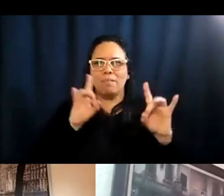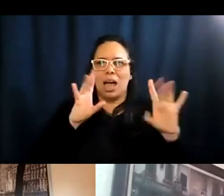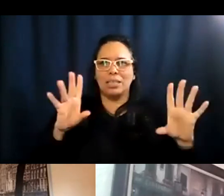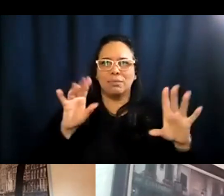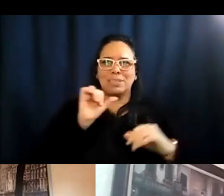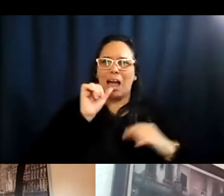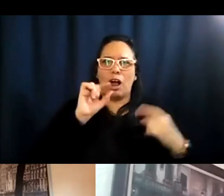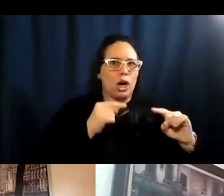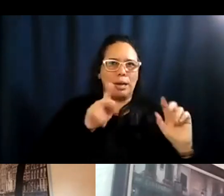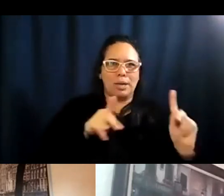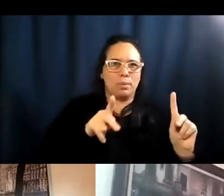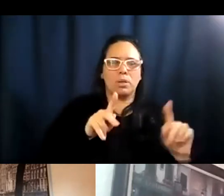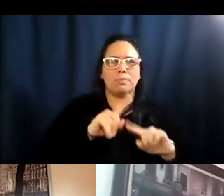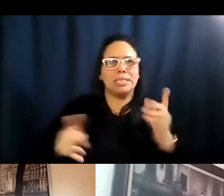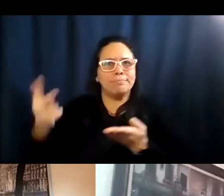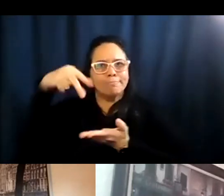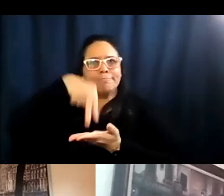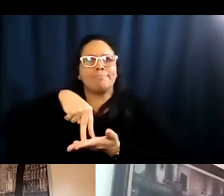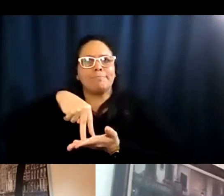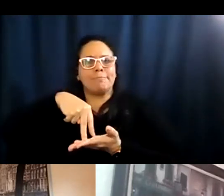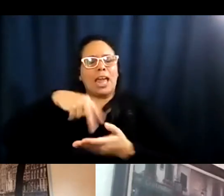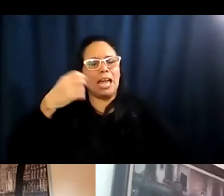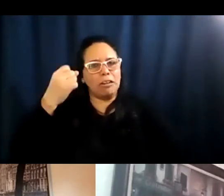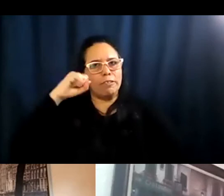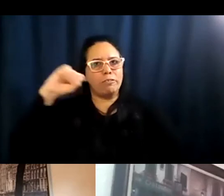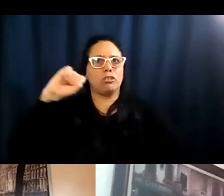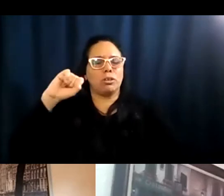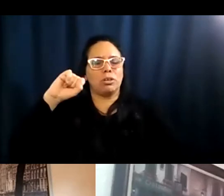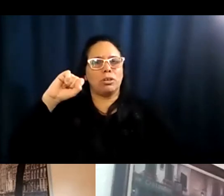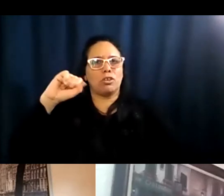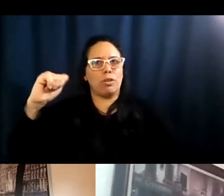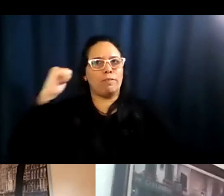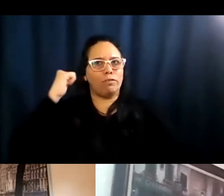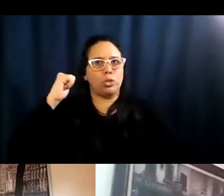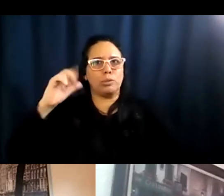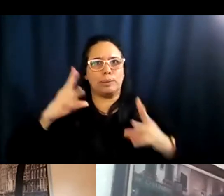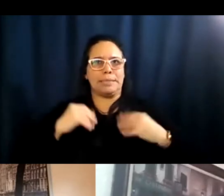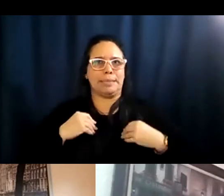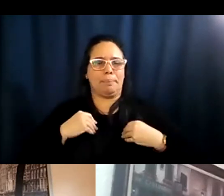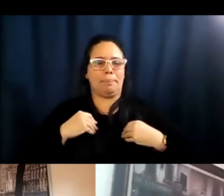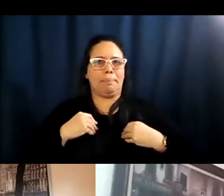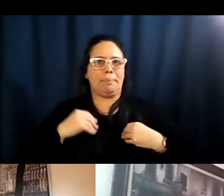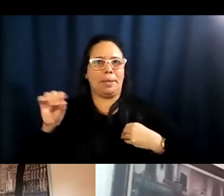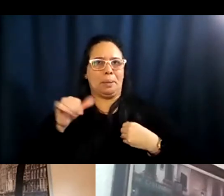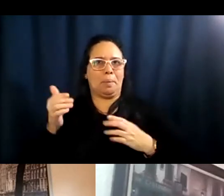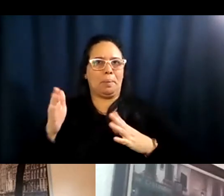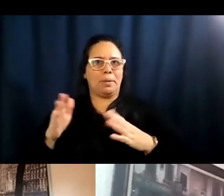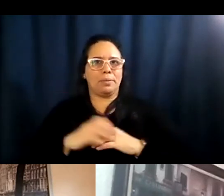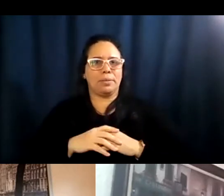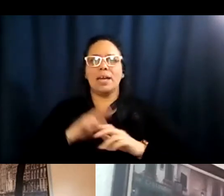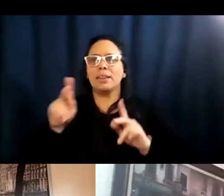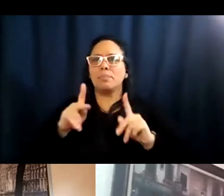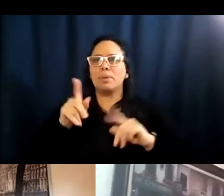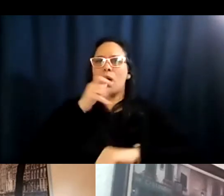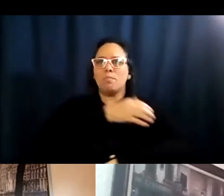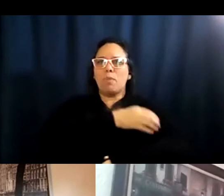but taking a stand and refusing to accept anything else, because those that are in power are a very small percentage. If just